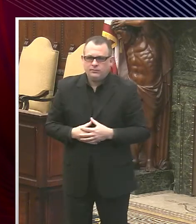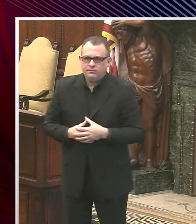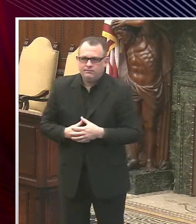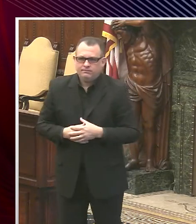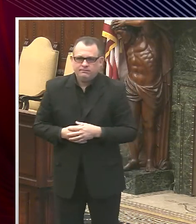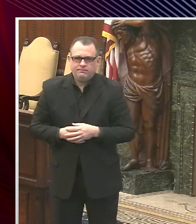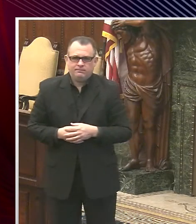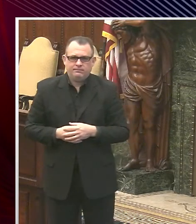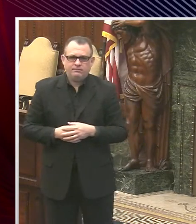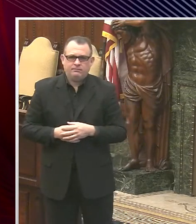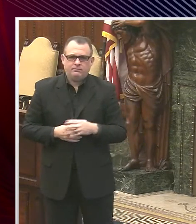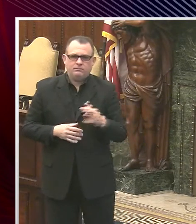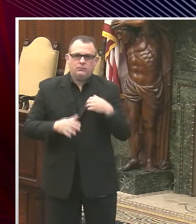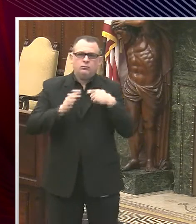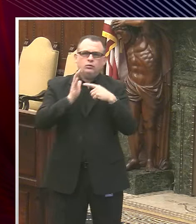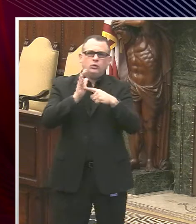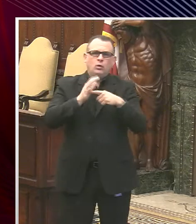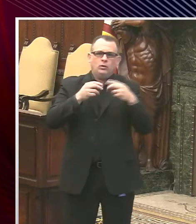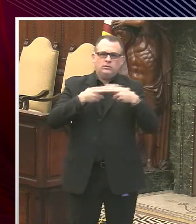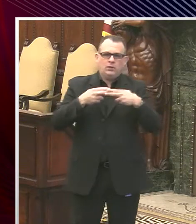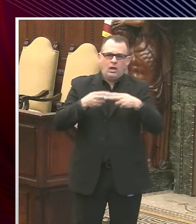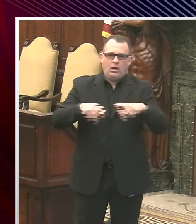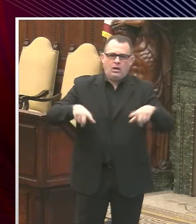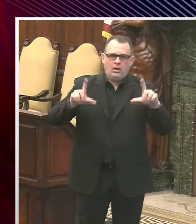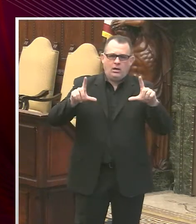I'm going to share my slides so you can see